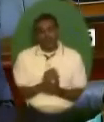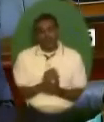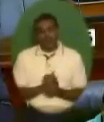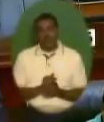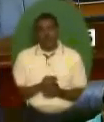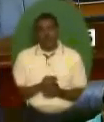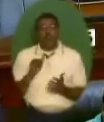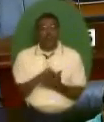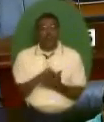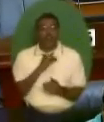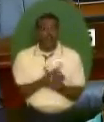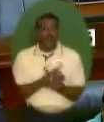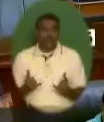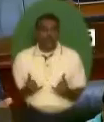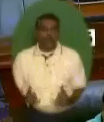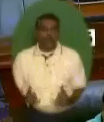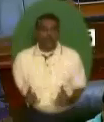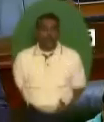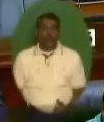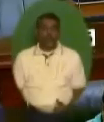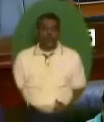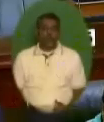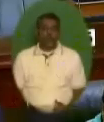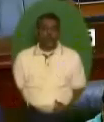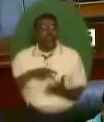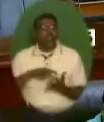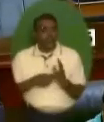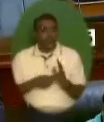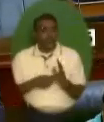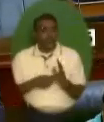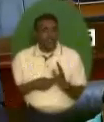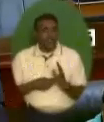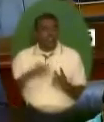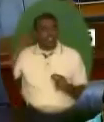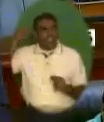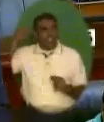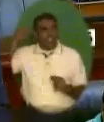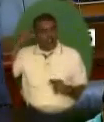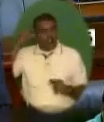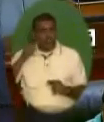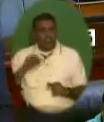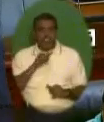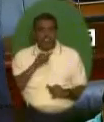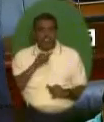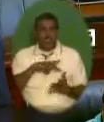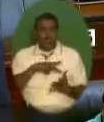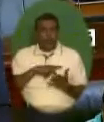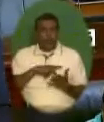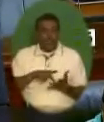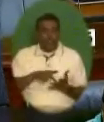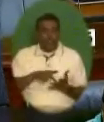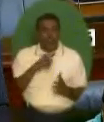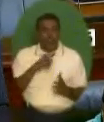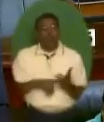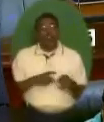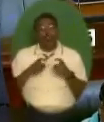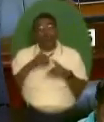billion. That's in the current account. What that means, Mr. Speaker, is that the government is simply not paying its bills.